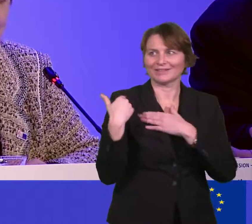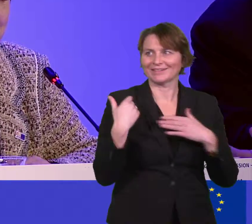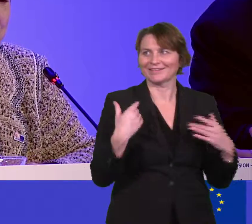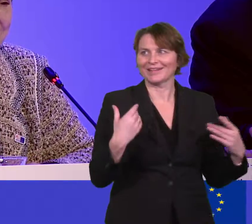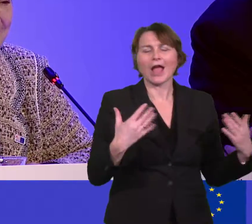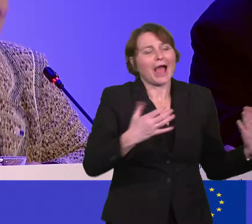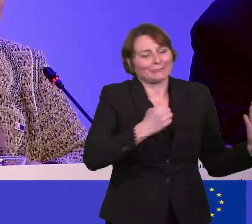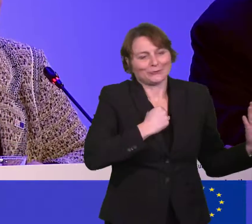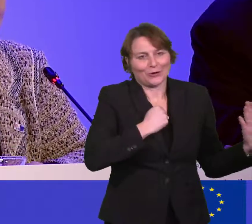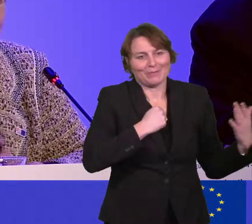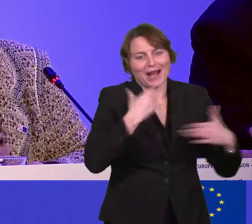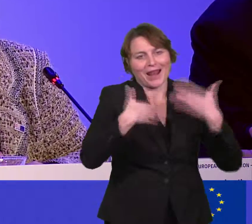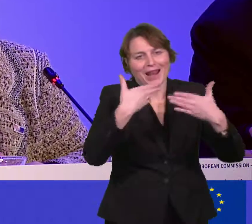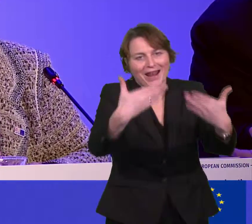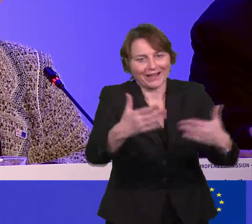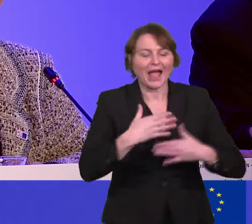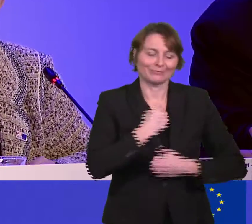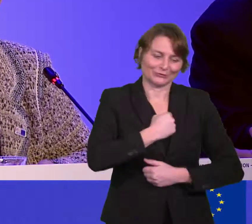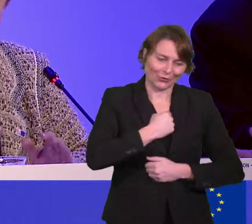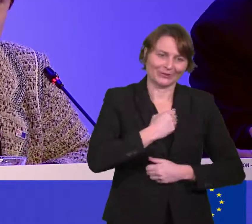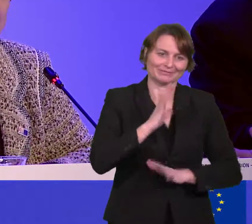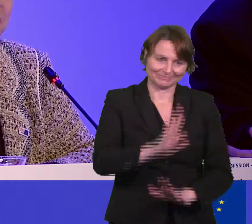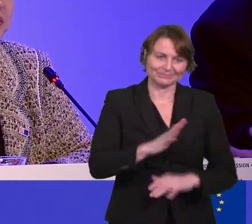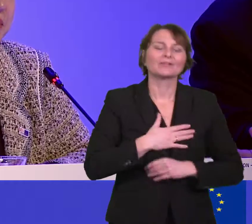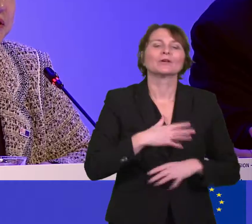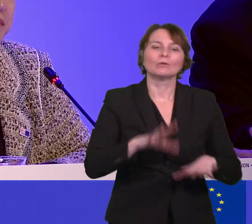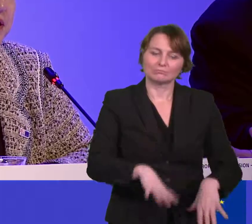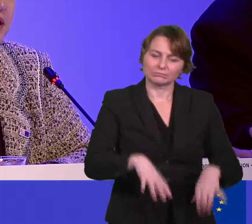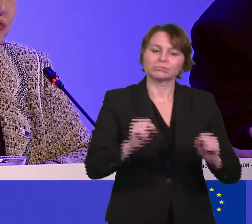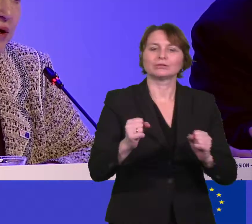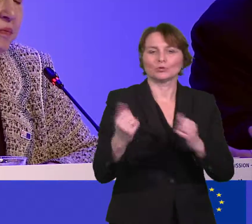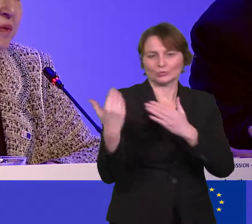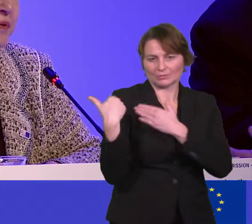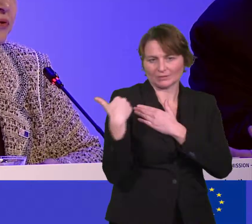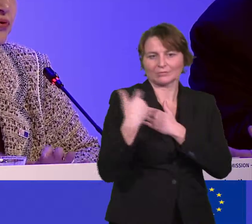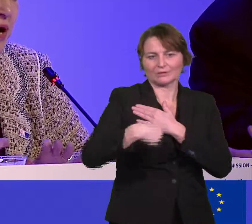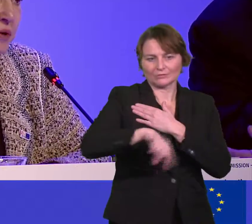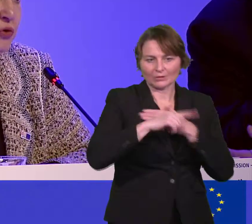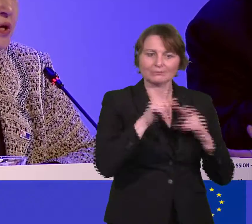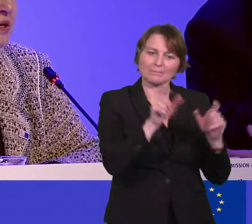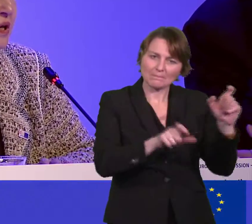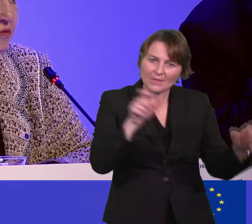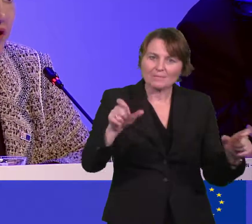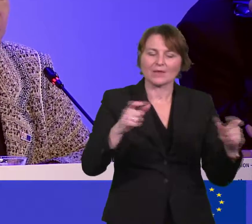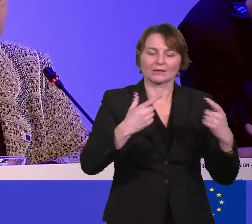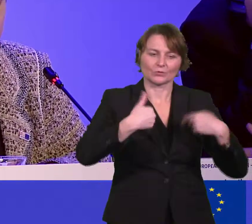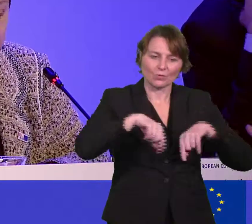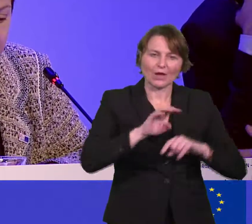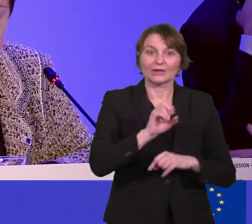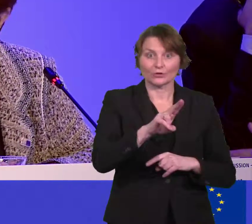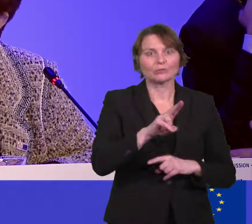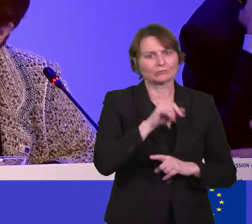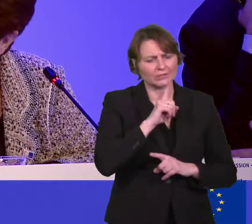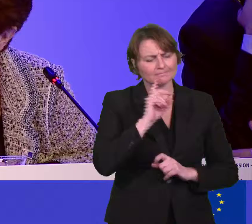I got carried away. I apologize for that. We take our responsibility to our people, to our union, very,